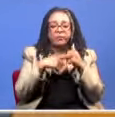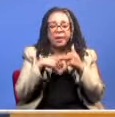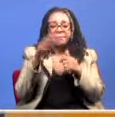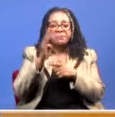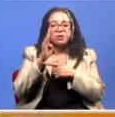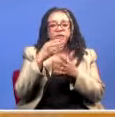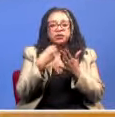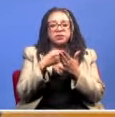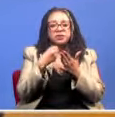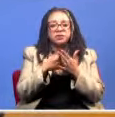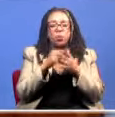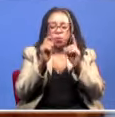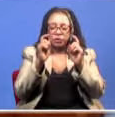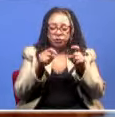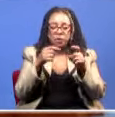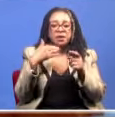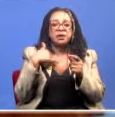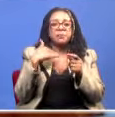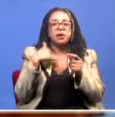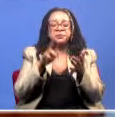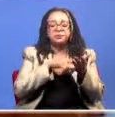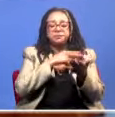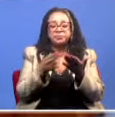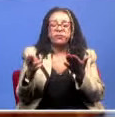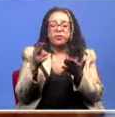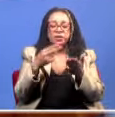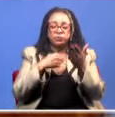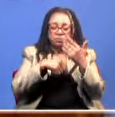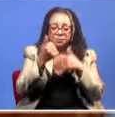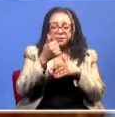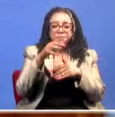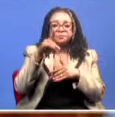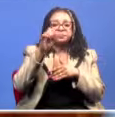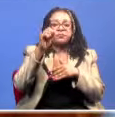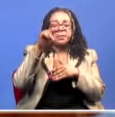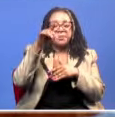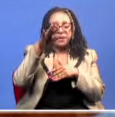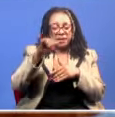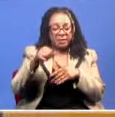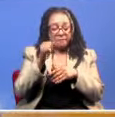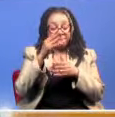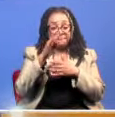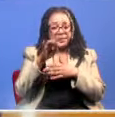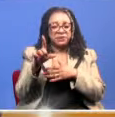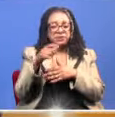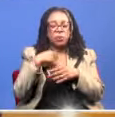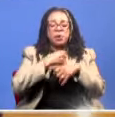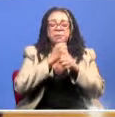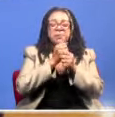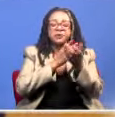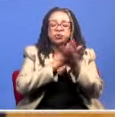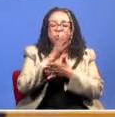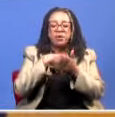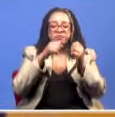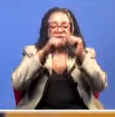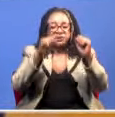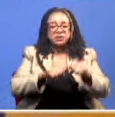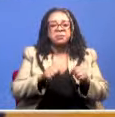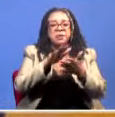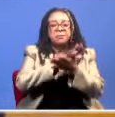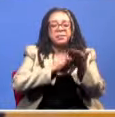should criminalize failure to pay pending bills. I will make sure that we have a system in place which